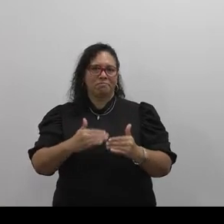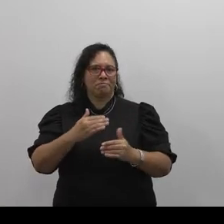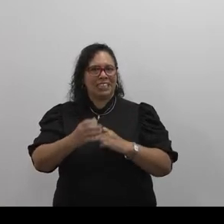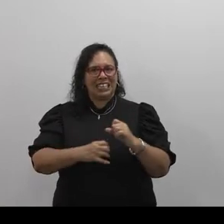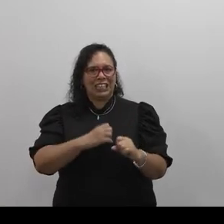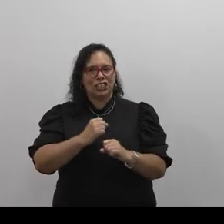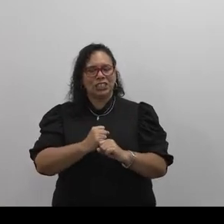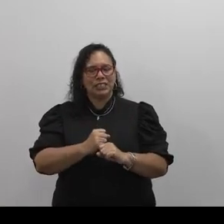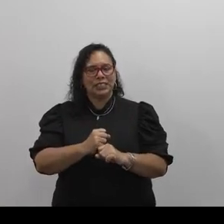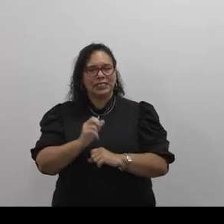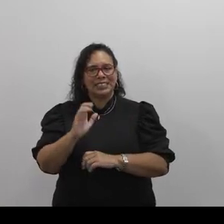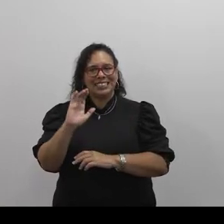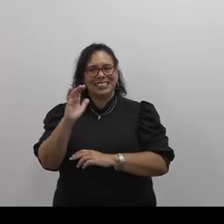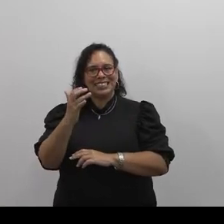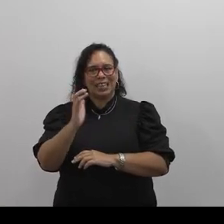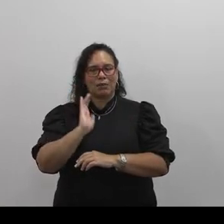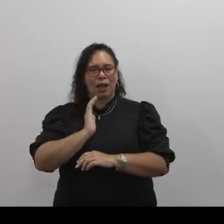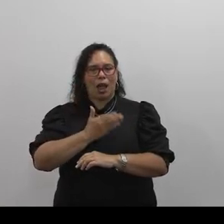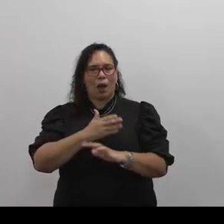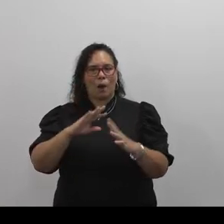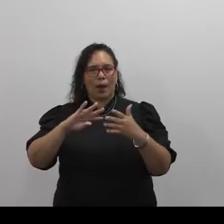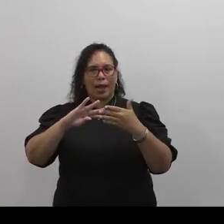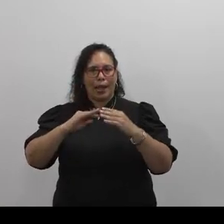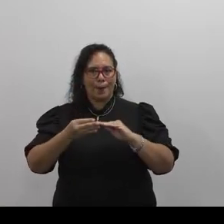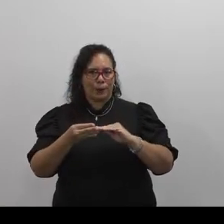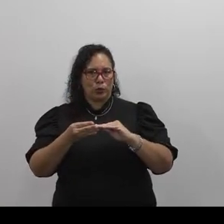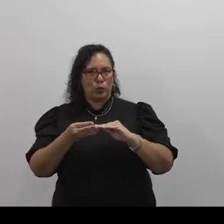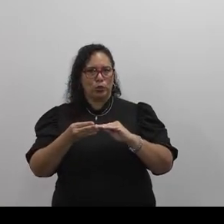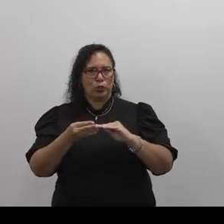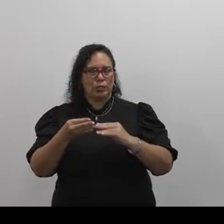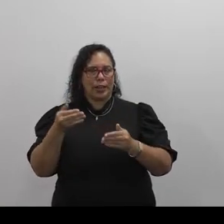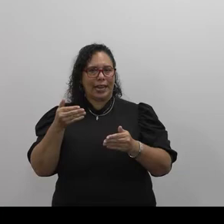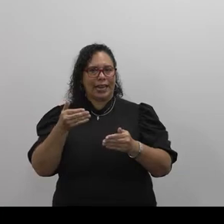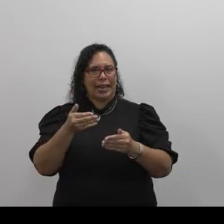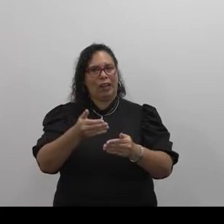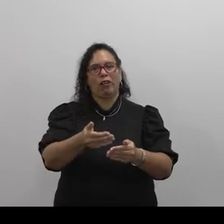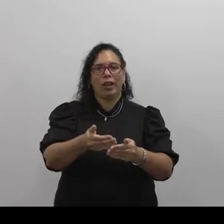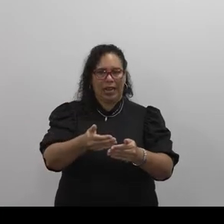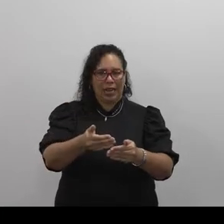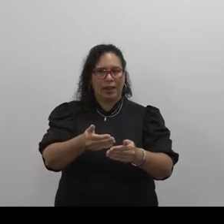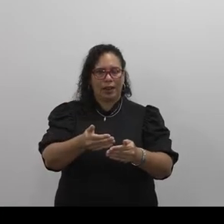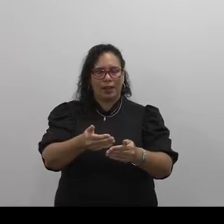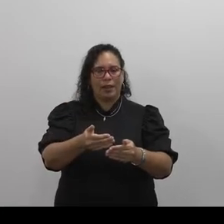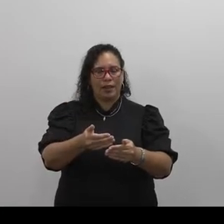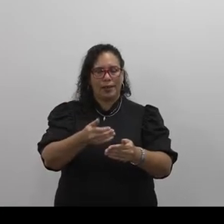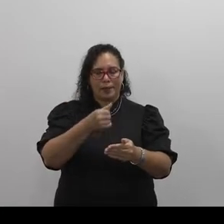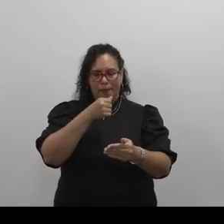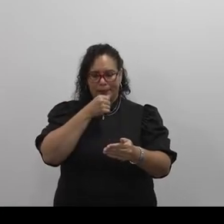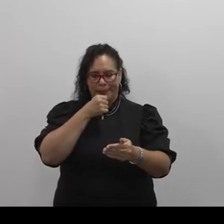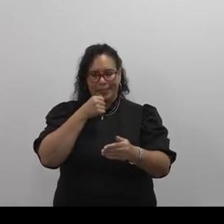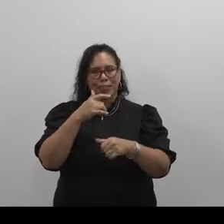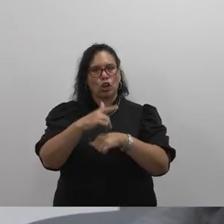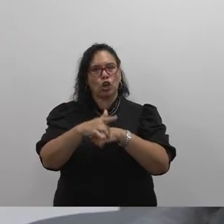it seems to me that our numbers are nearing the numbers that we had in the early